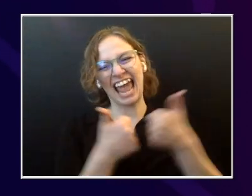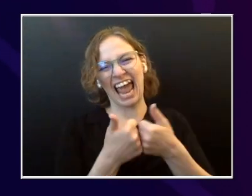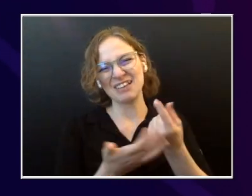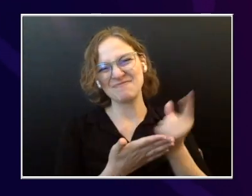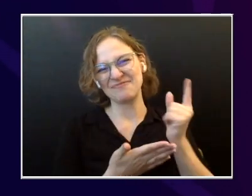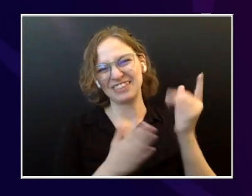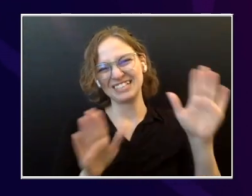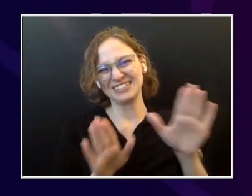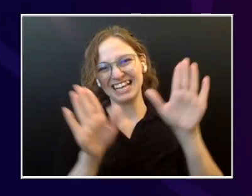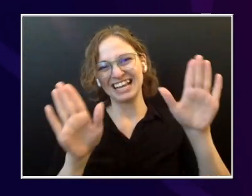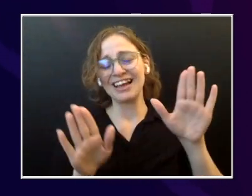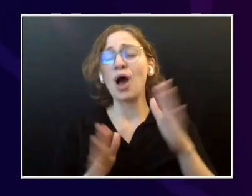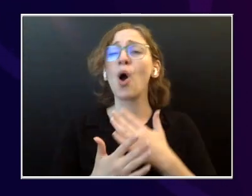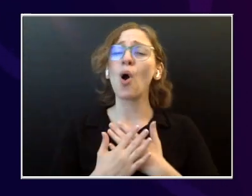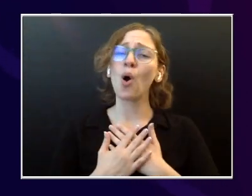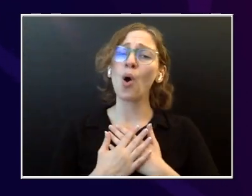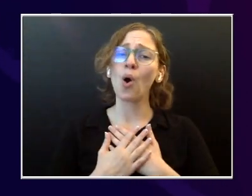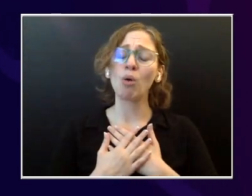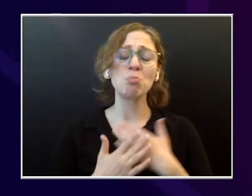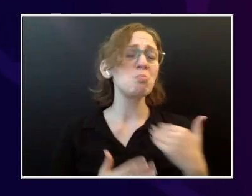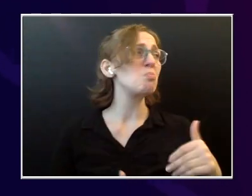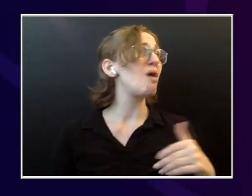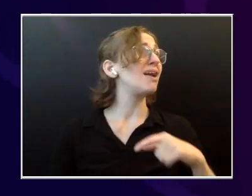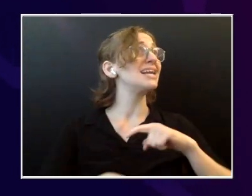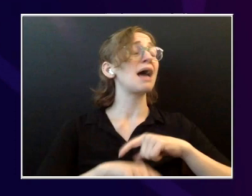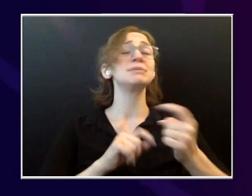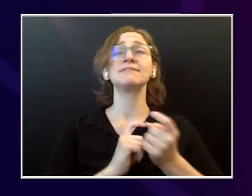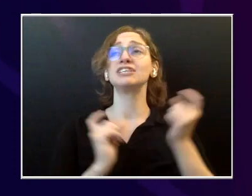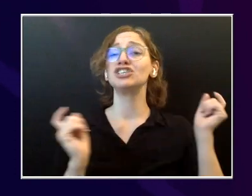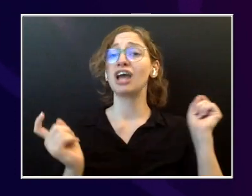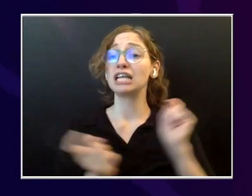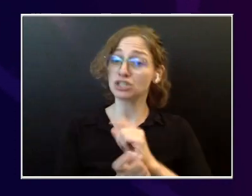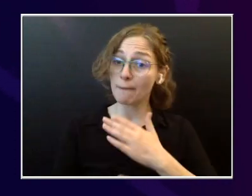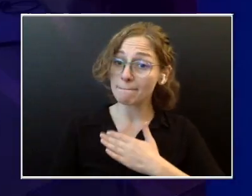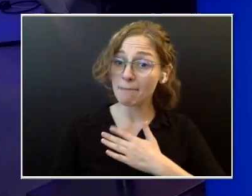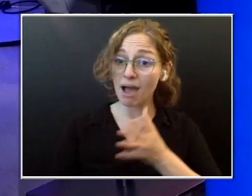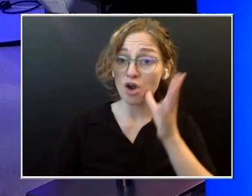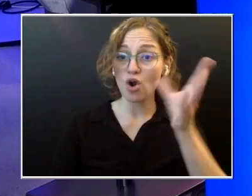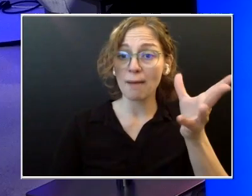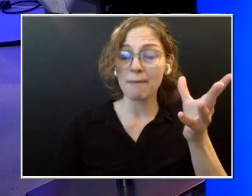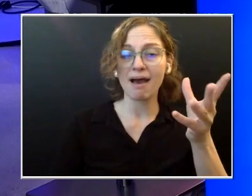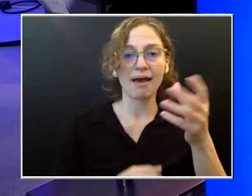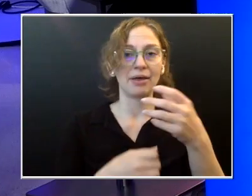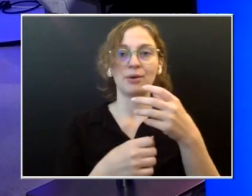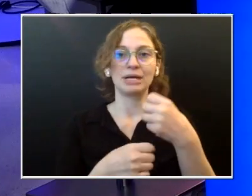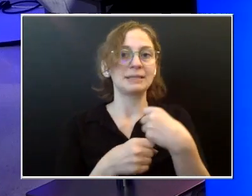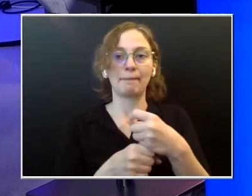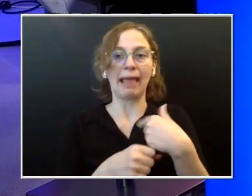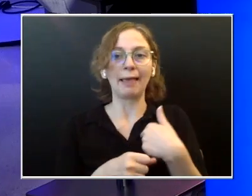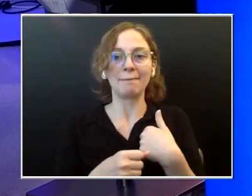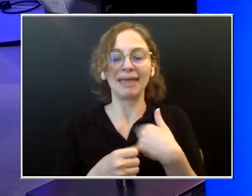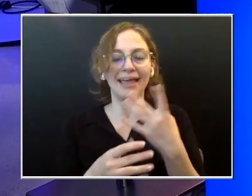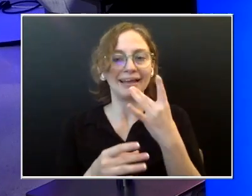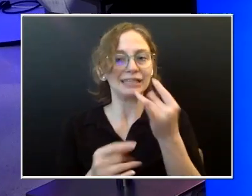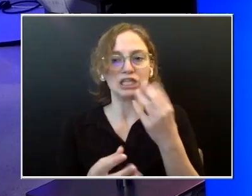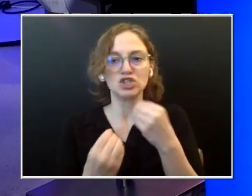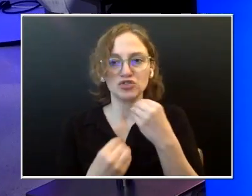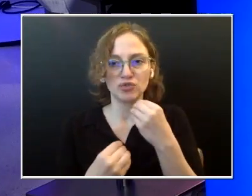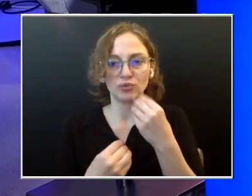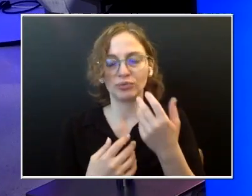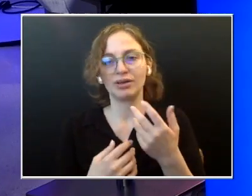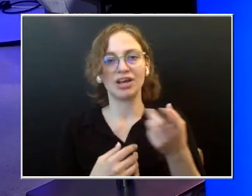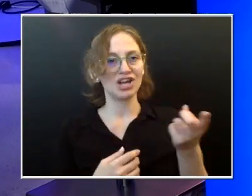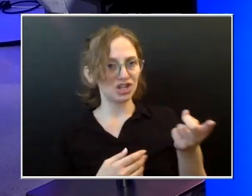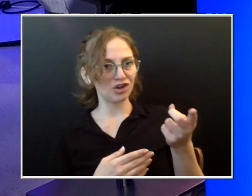gotta say, times have changed because my grandma was just making me delicious food and feeding me. You're like helping solve